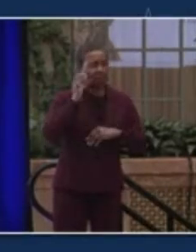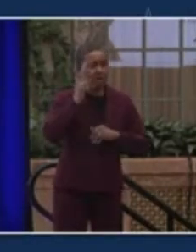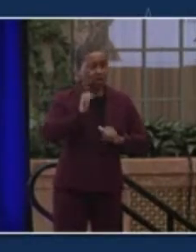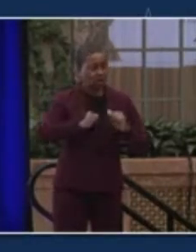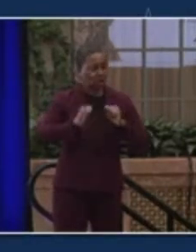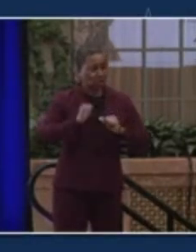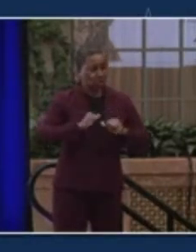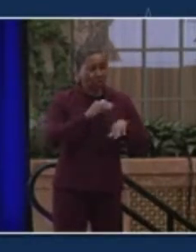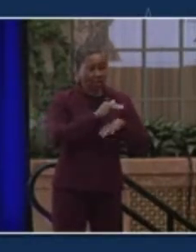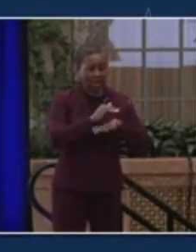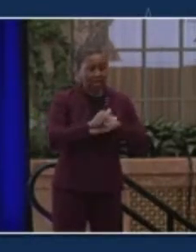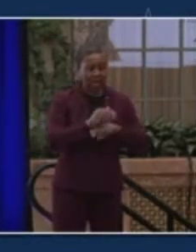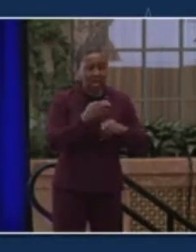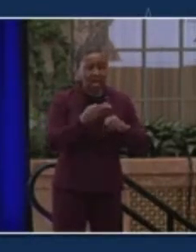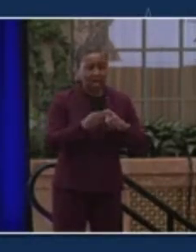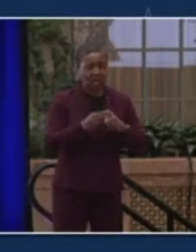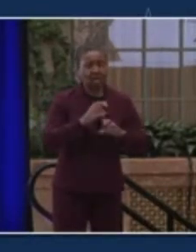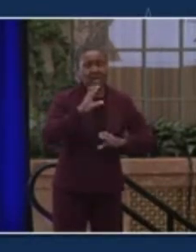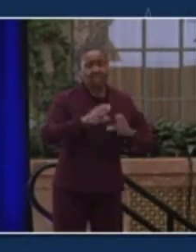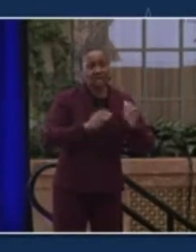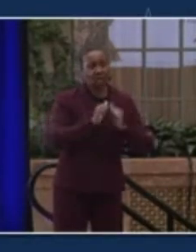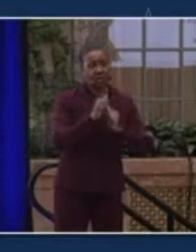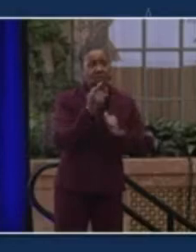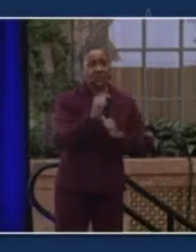night called Chat with the Chief.